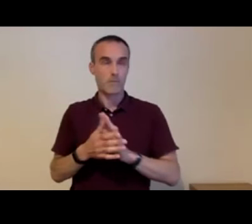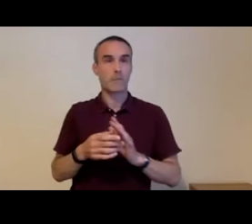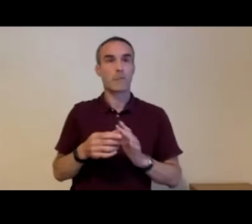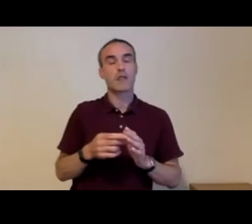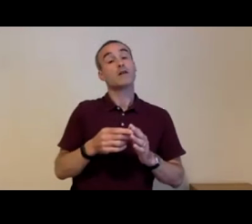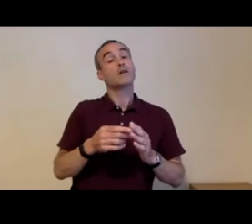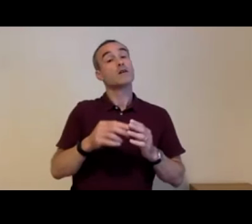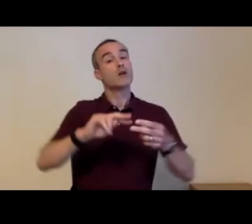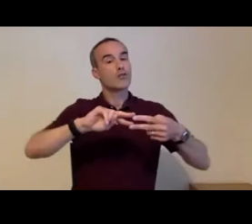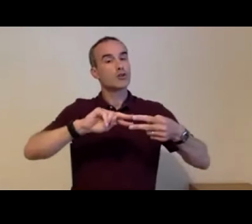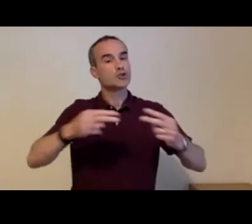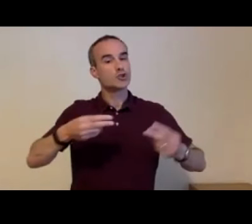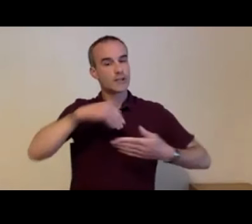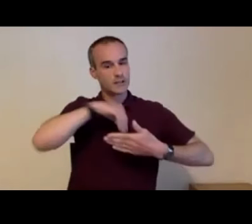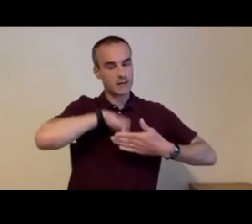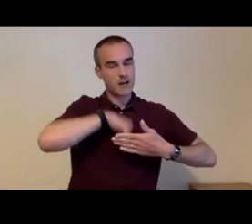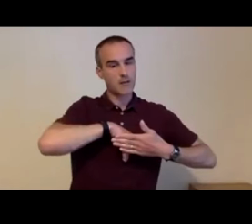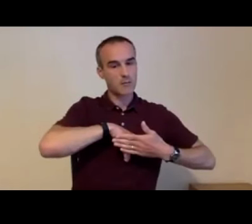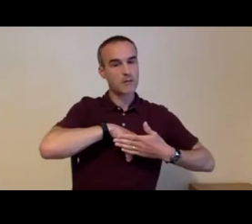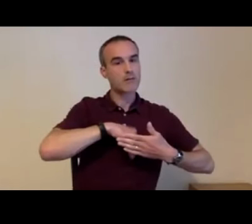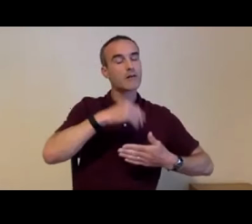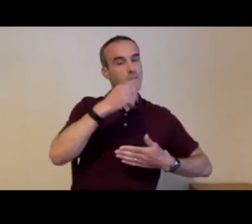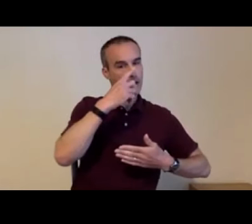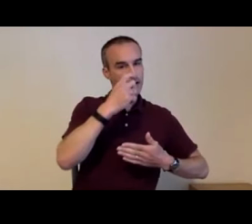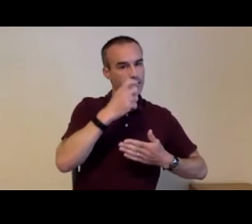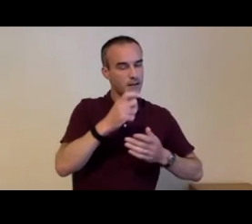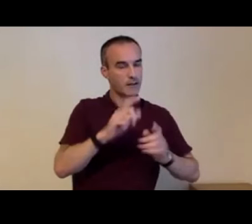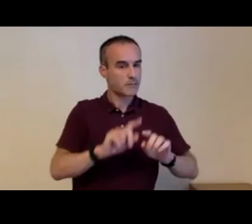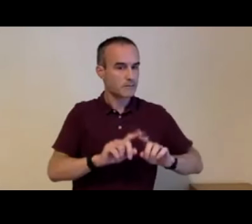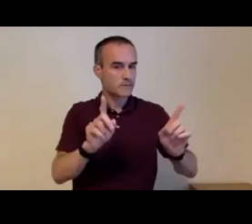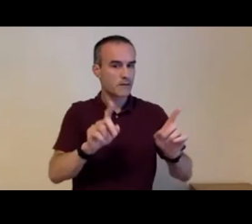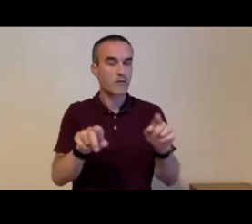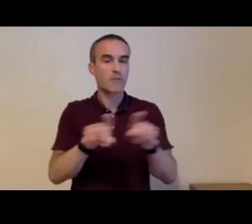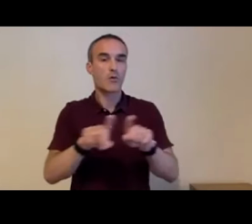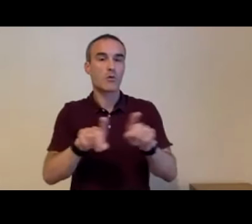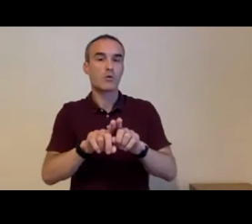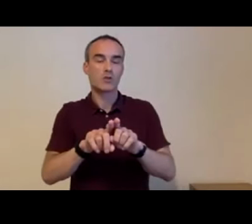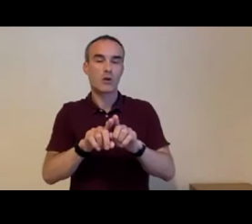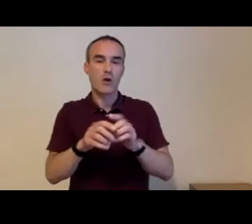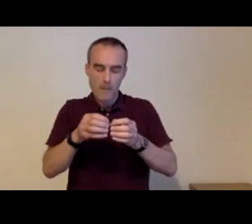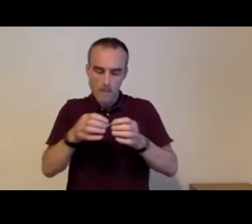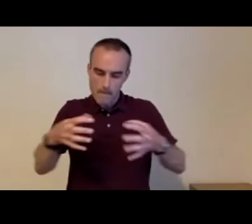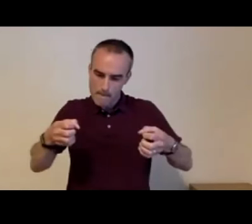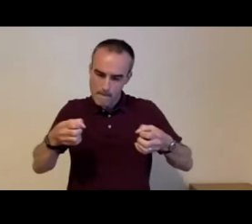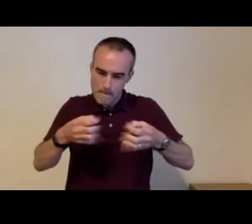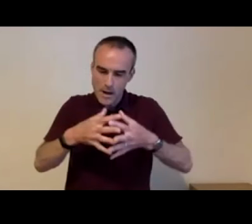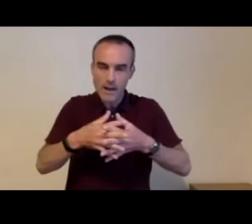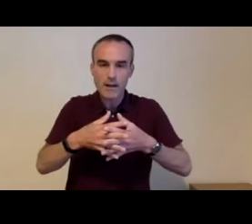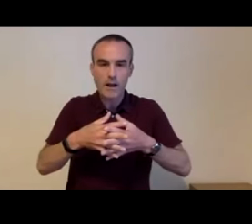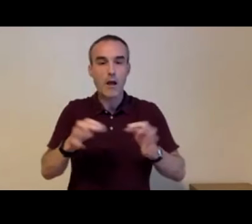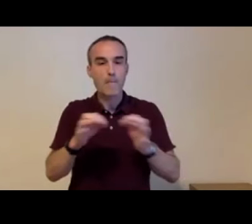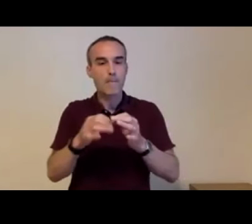word points towards that, but molecular biological dysfunction that we're starting to glimpse